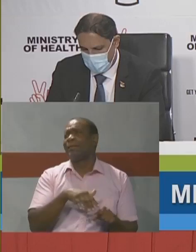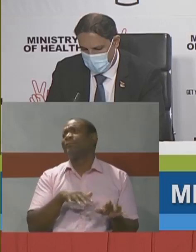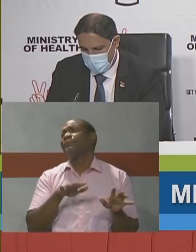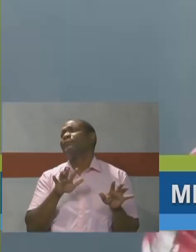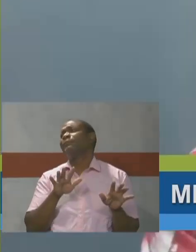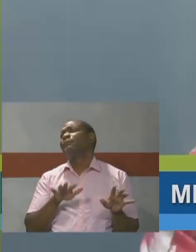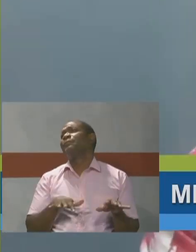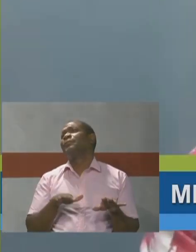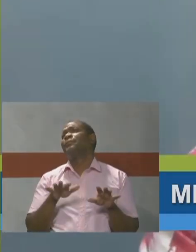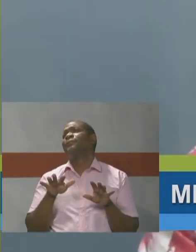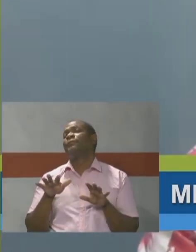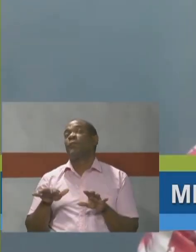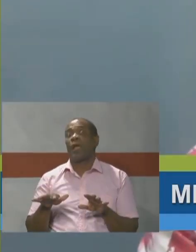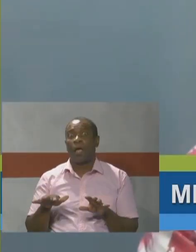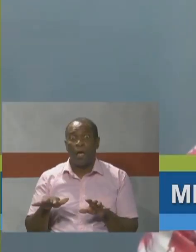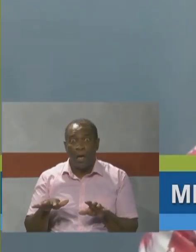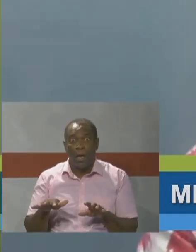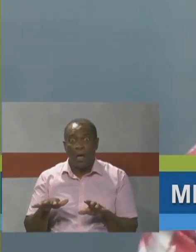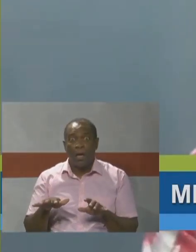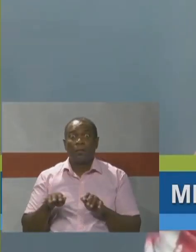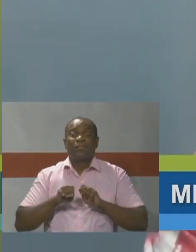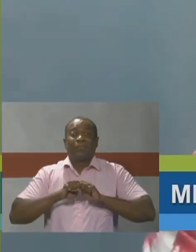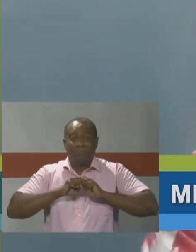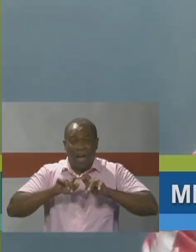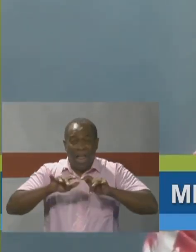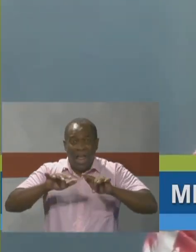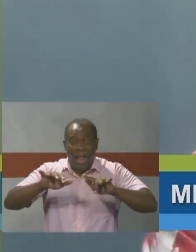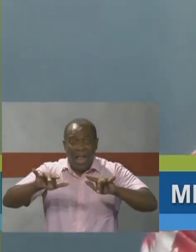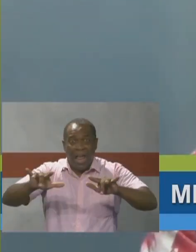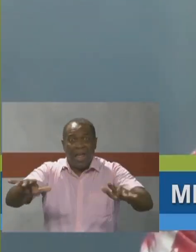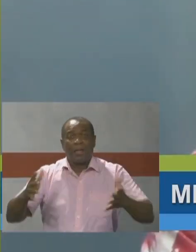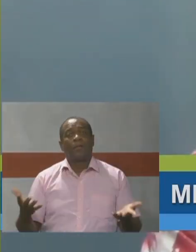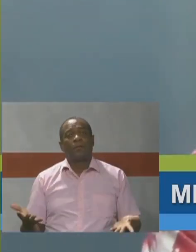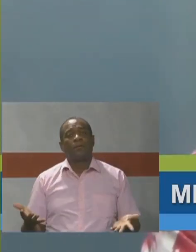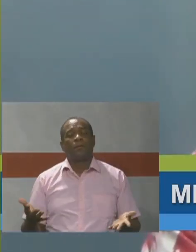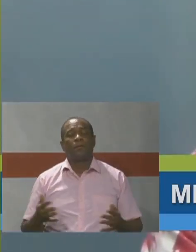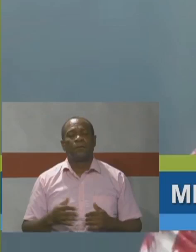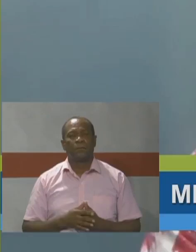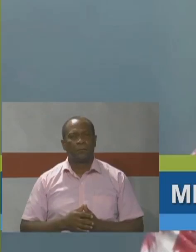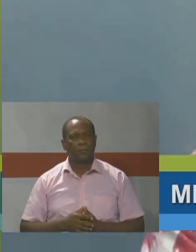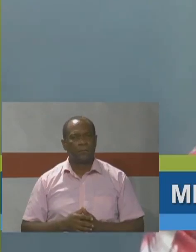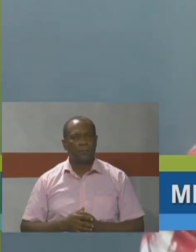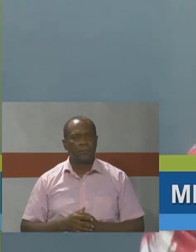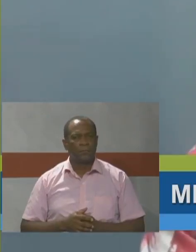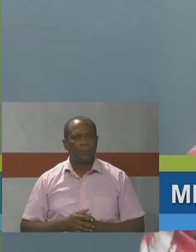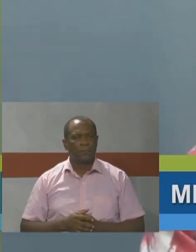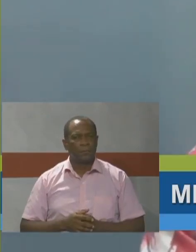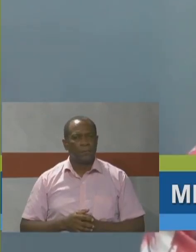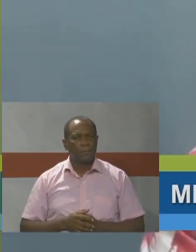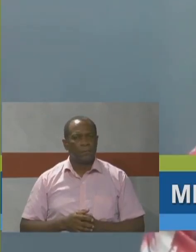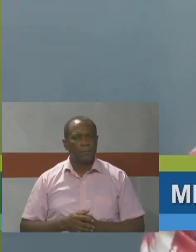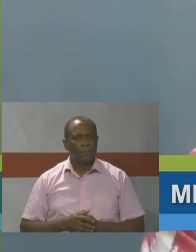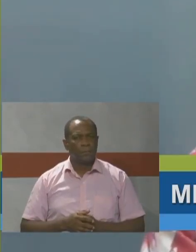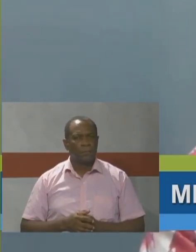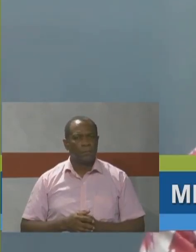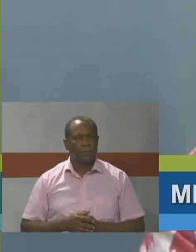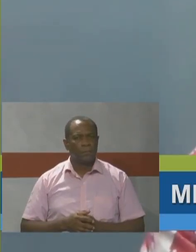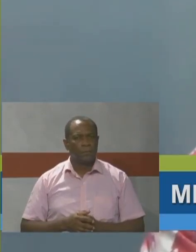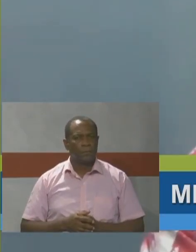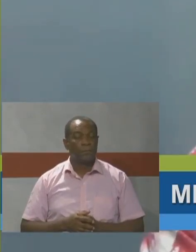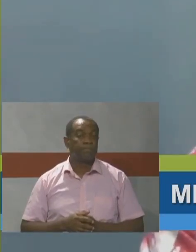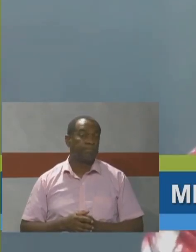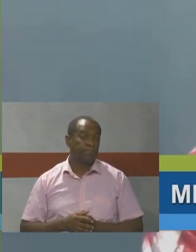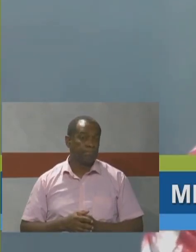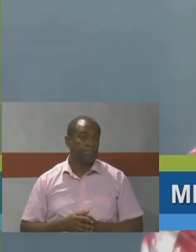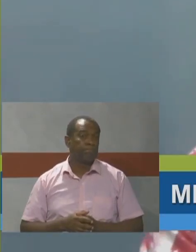Hi, Minister. Just to follow up on the question of the mask mandate in private vehicles, if you'll allow me, just to put it more